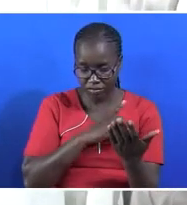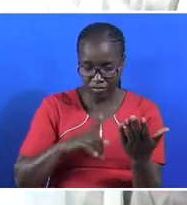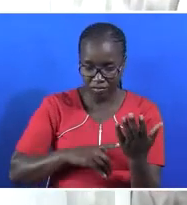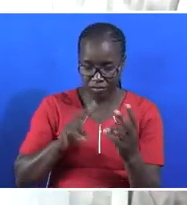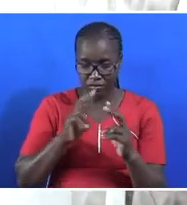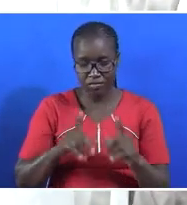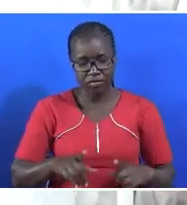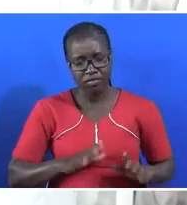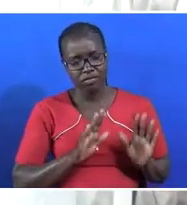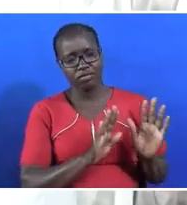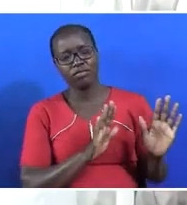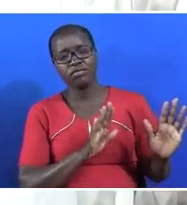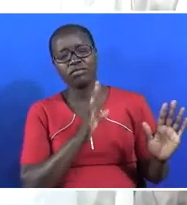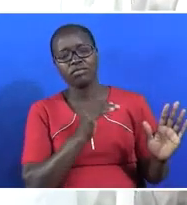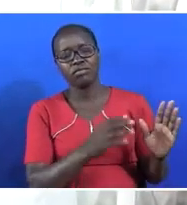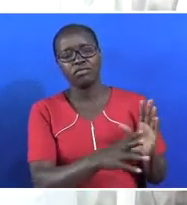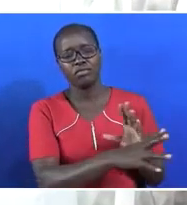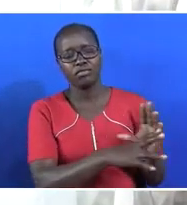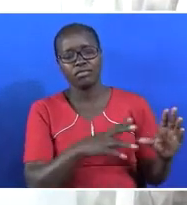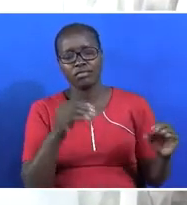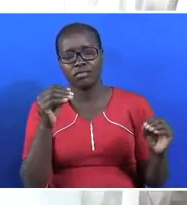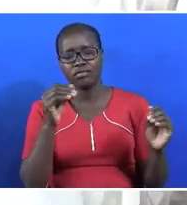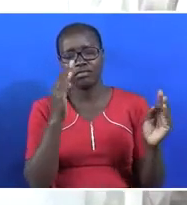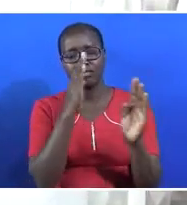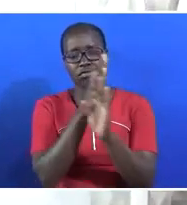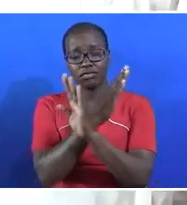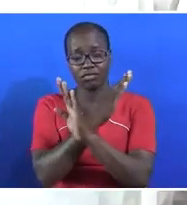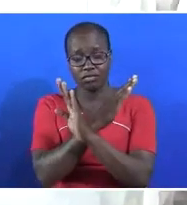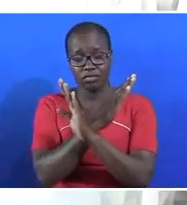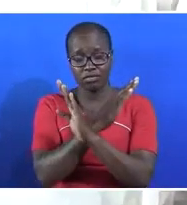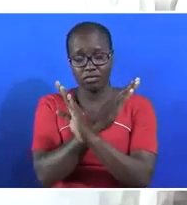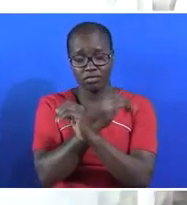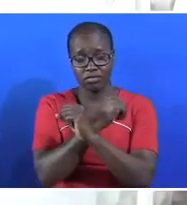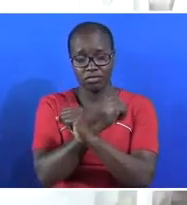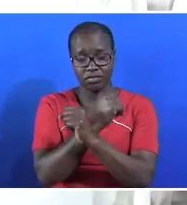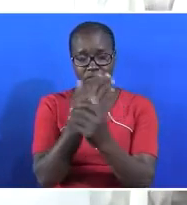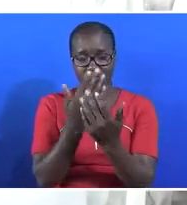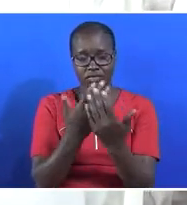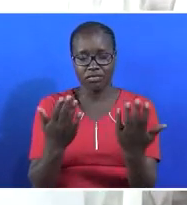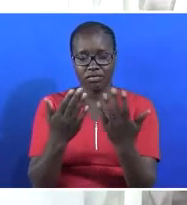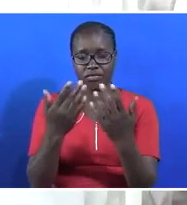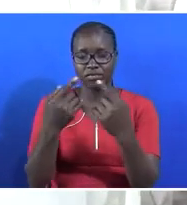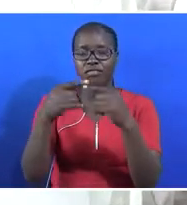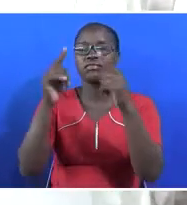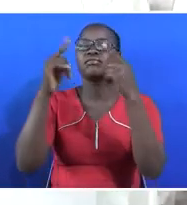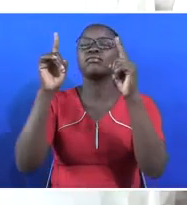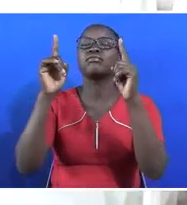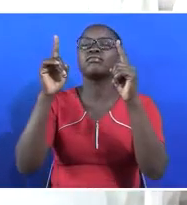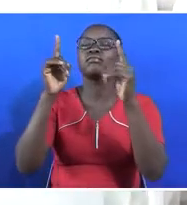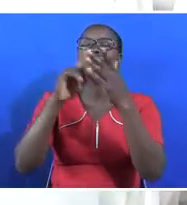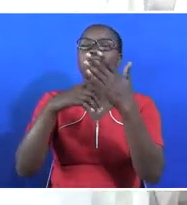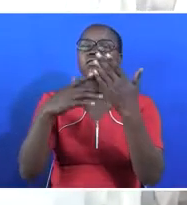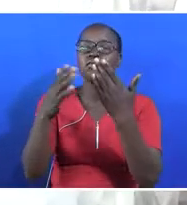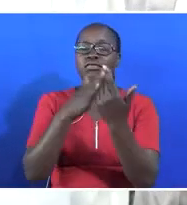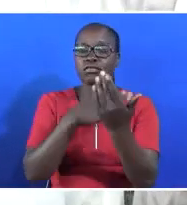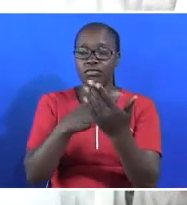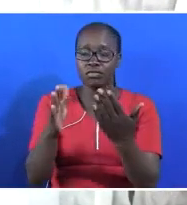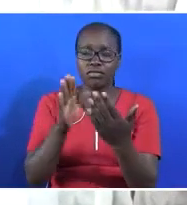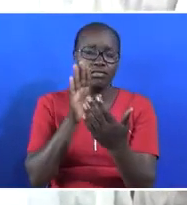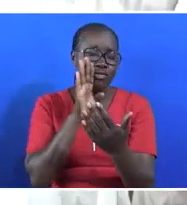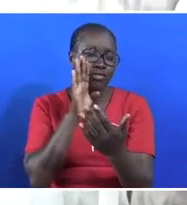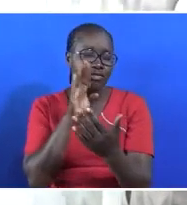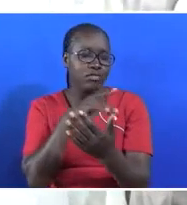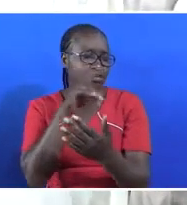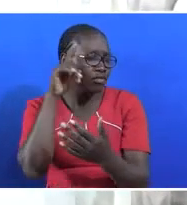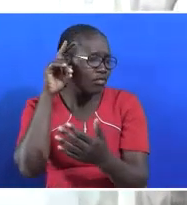that he wants to take, may you shield and protect your children from the same. Whatever the devil has whispered in